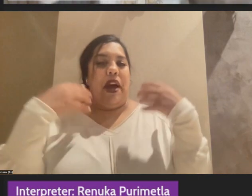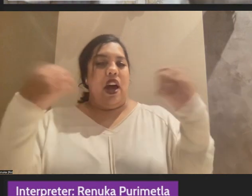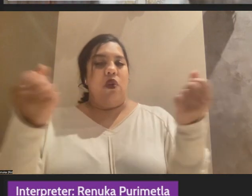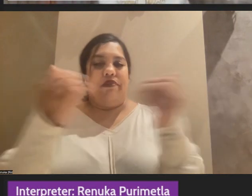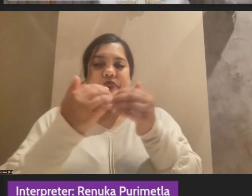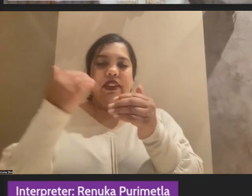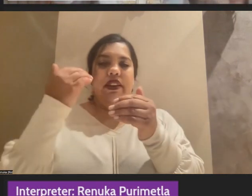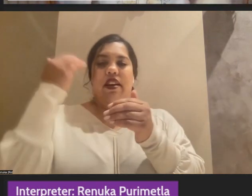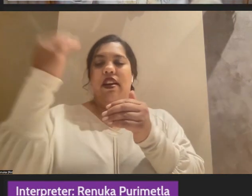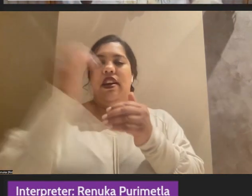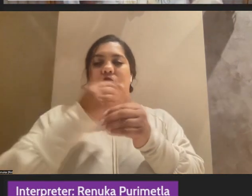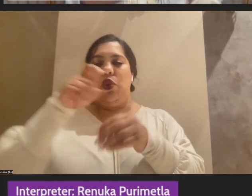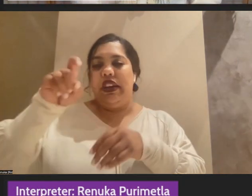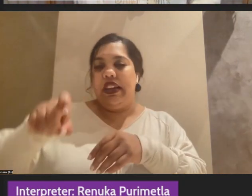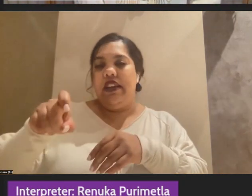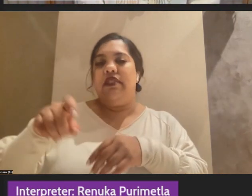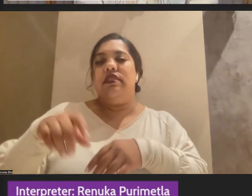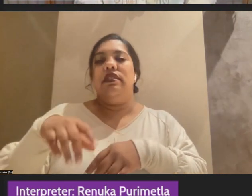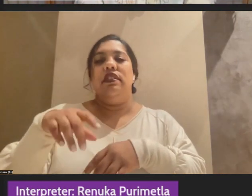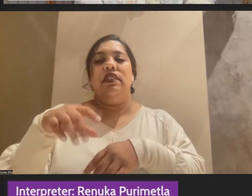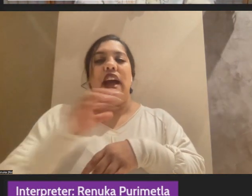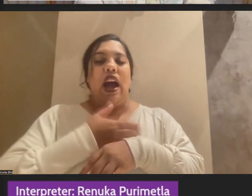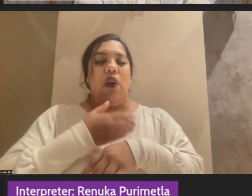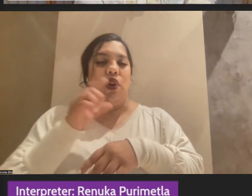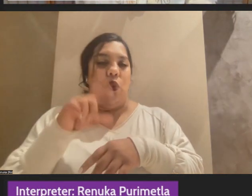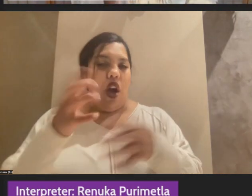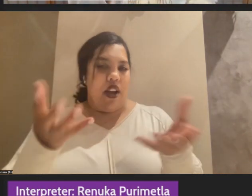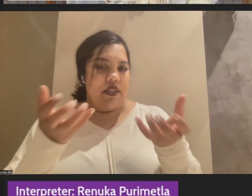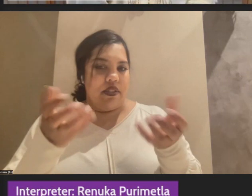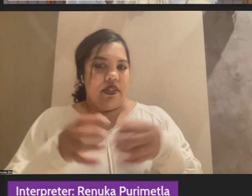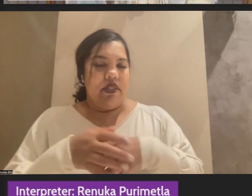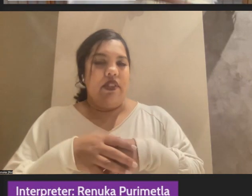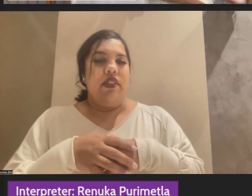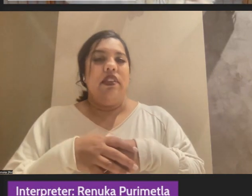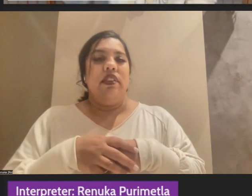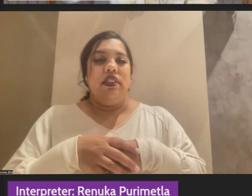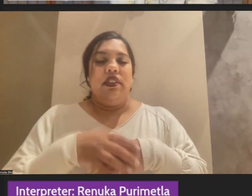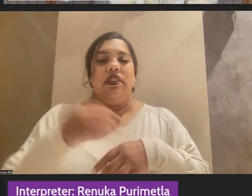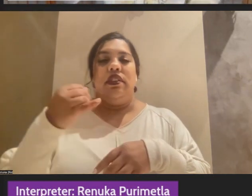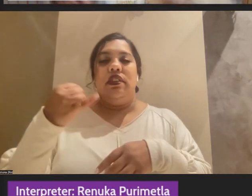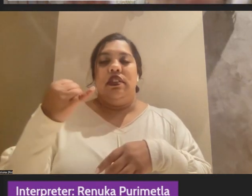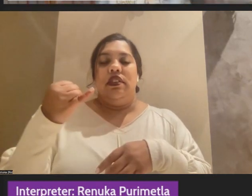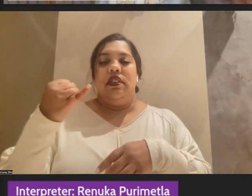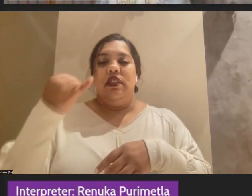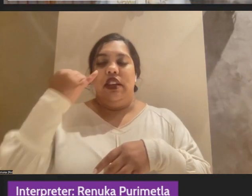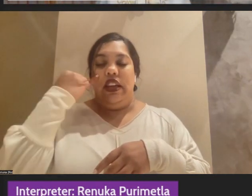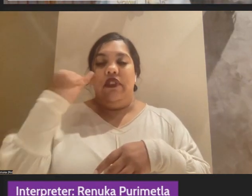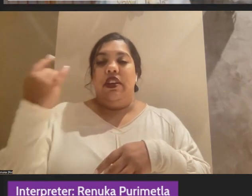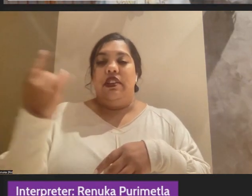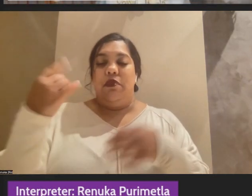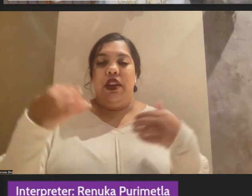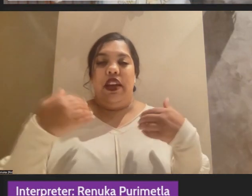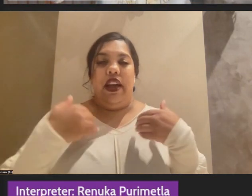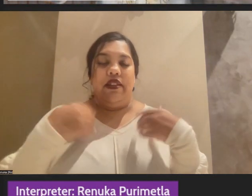is certainly good if one has a pain. But be aware that beyond that, the real